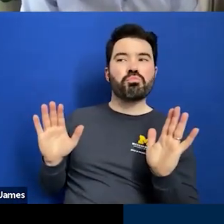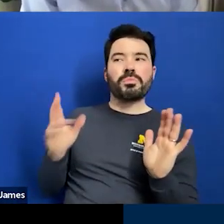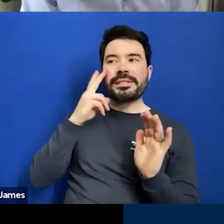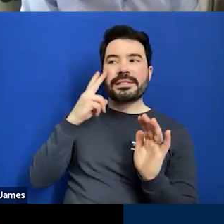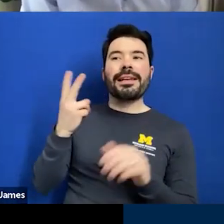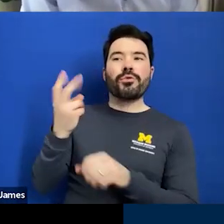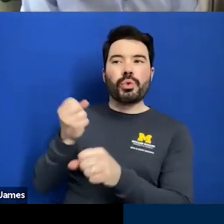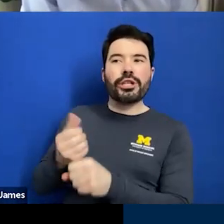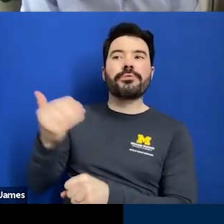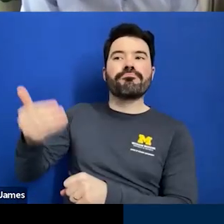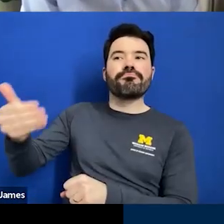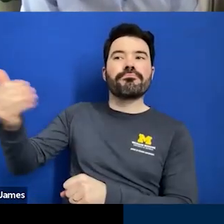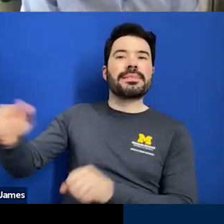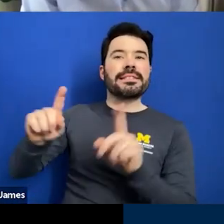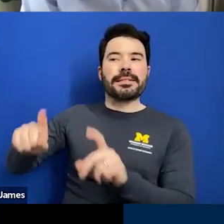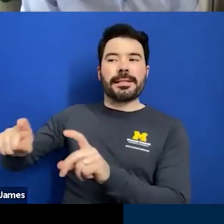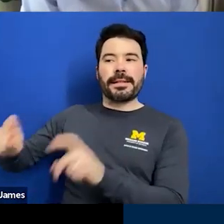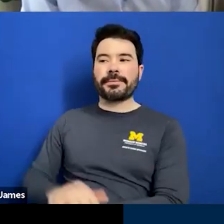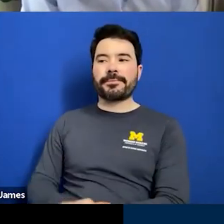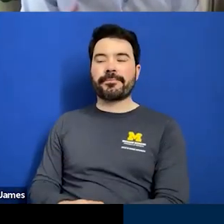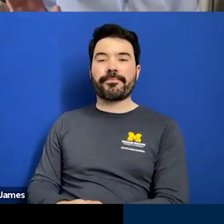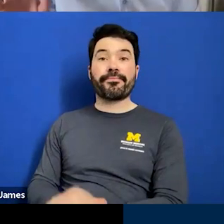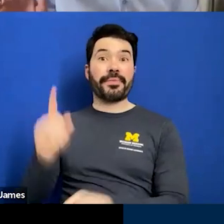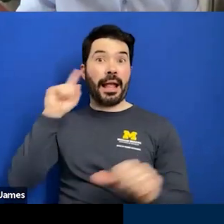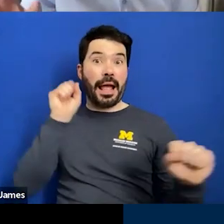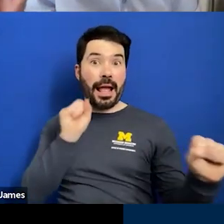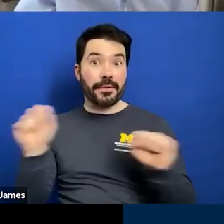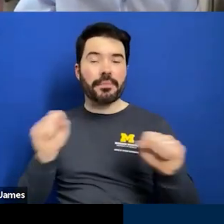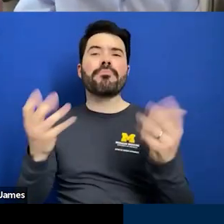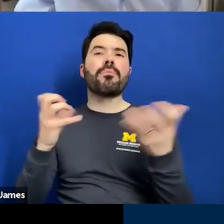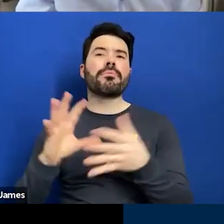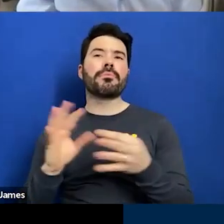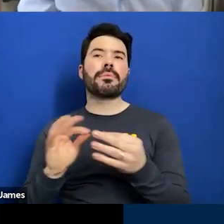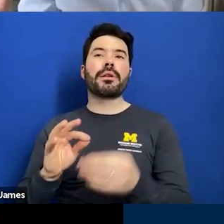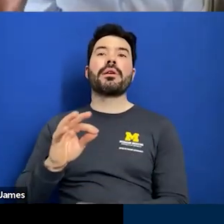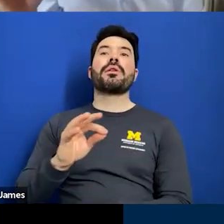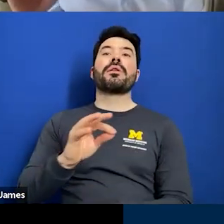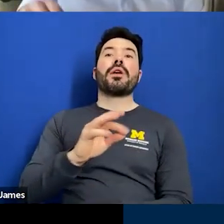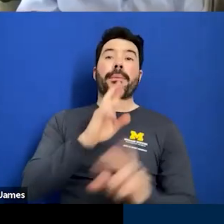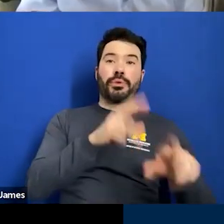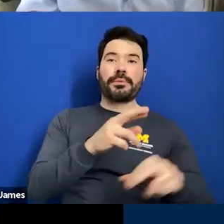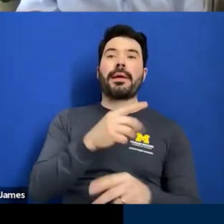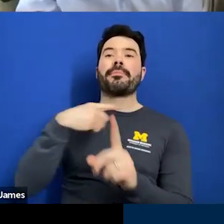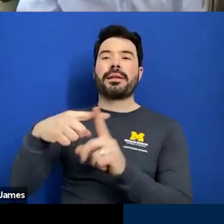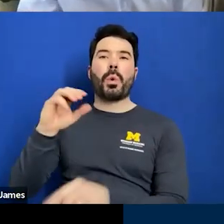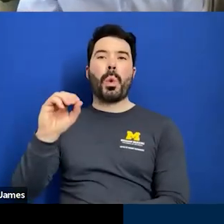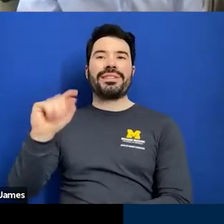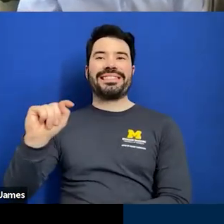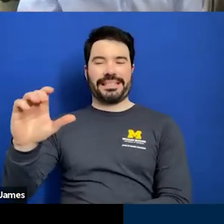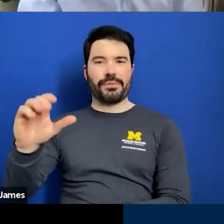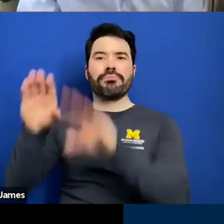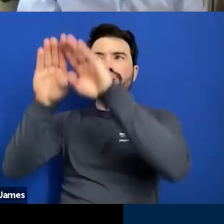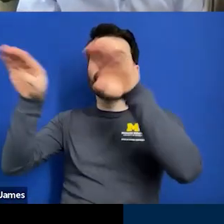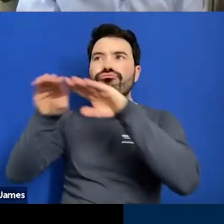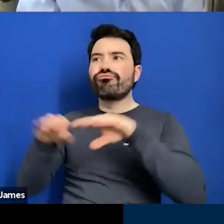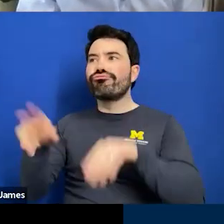Amplification. So I want to say we have prescription and OTC hearing aids. I don't think OTC hearing aids are a great